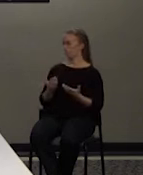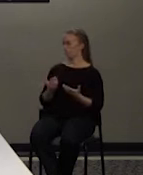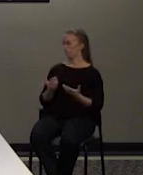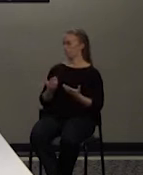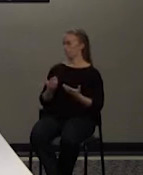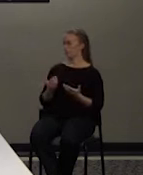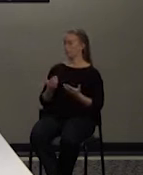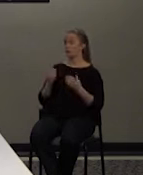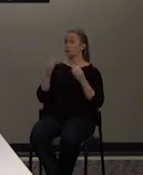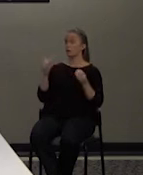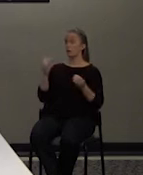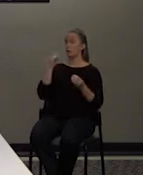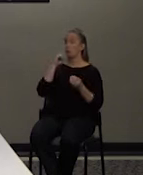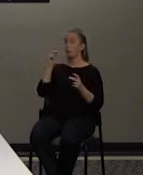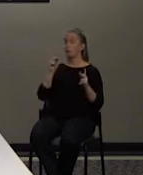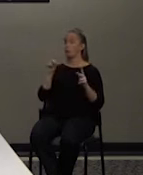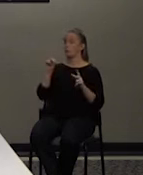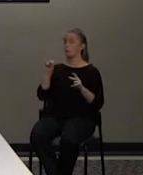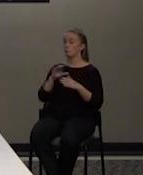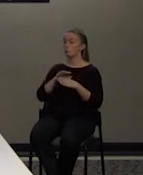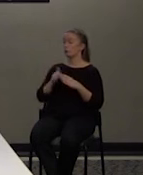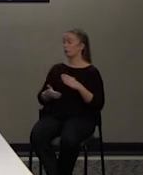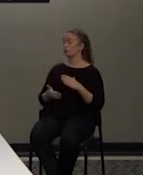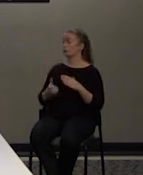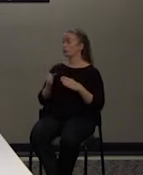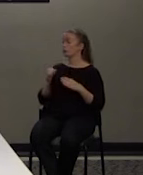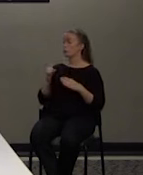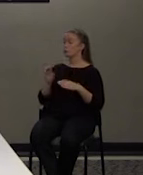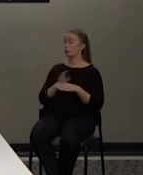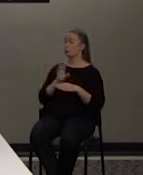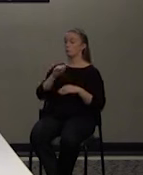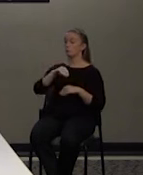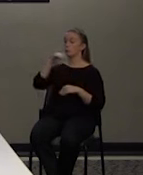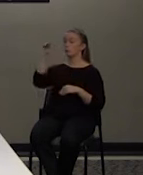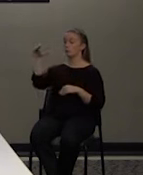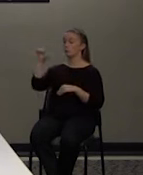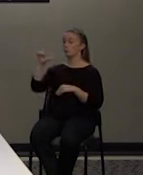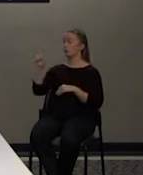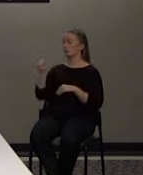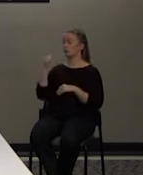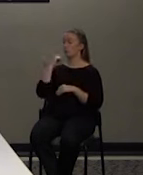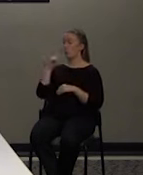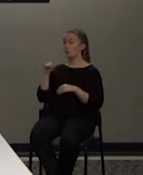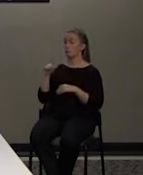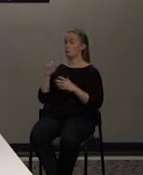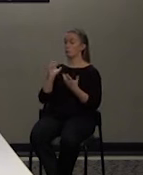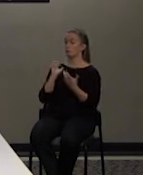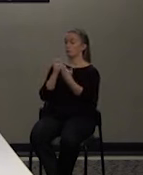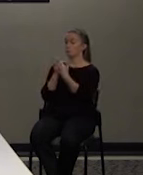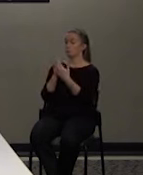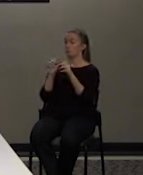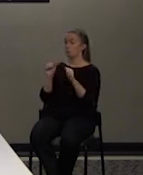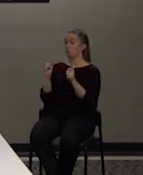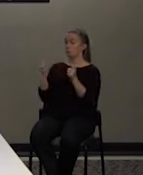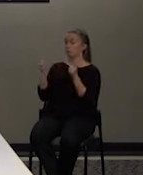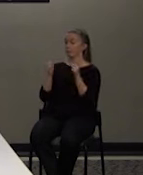because there's nothing for them to do on the weekends. So the business wound up moving to Lexington to accommodate and to be able to